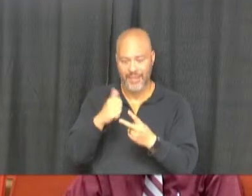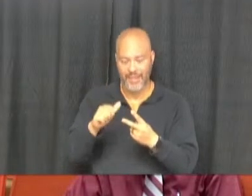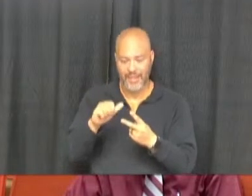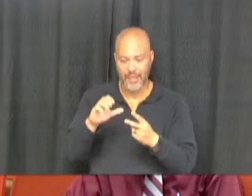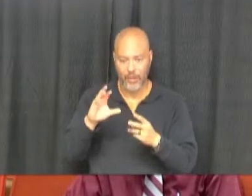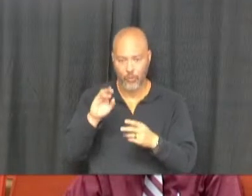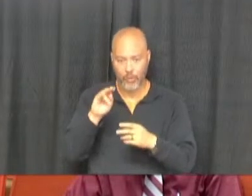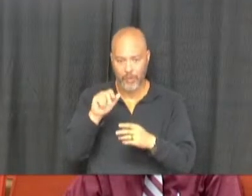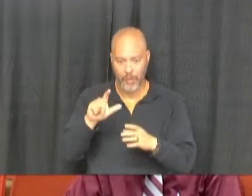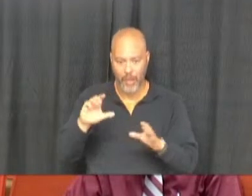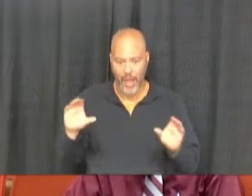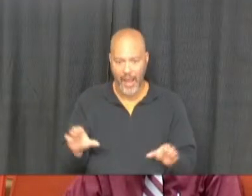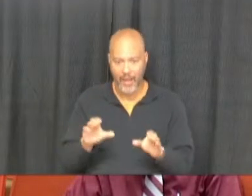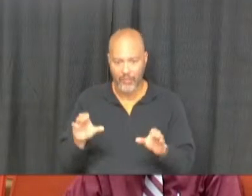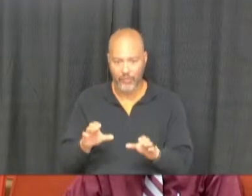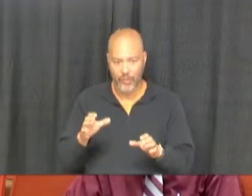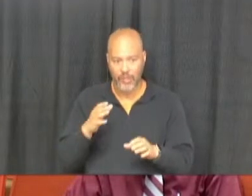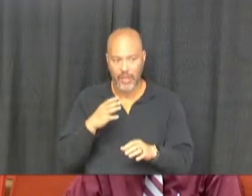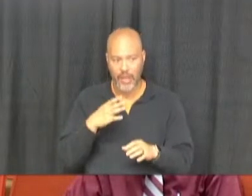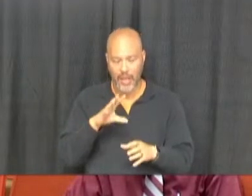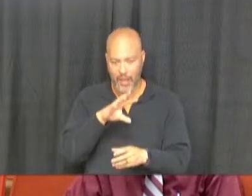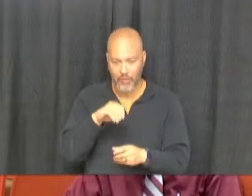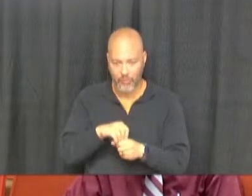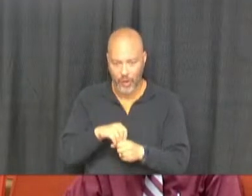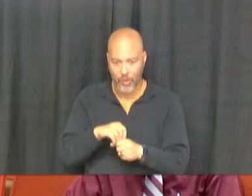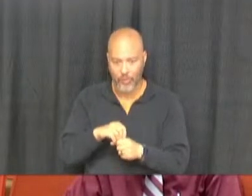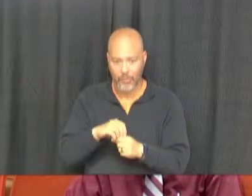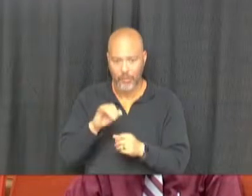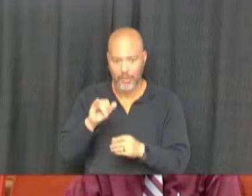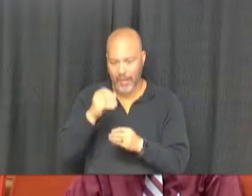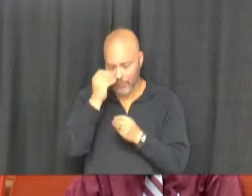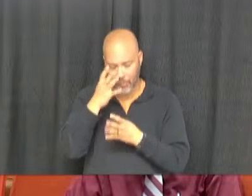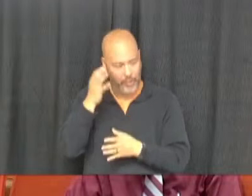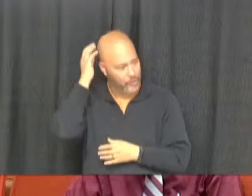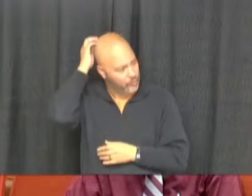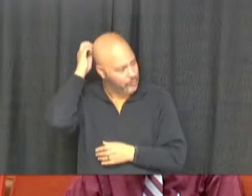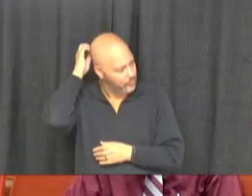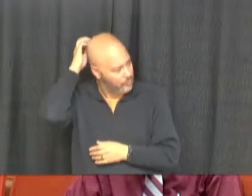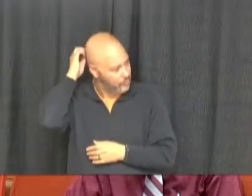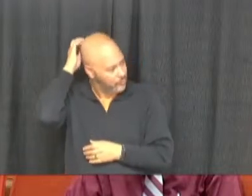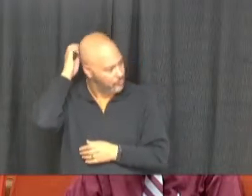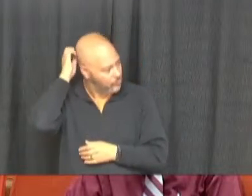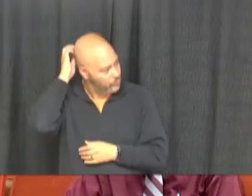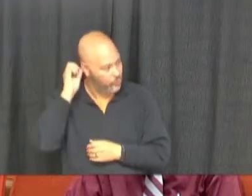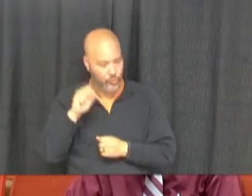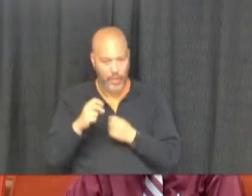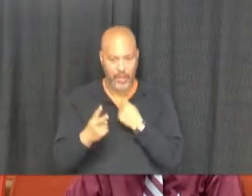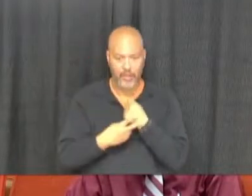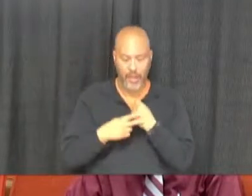criminal action undertaken in the matter involving the captured plate data. So you can store